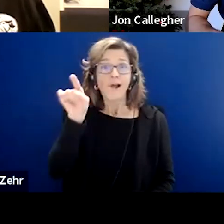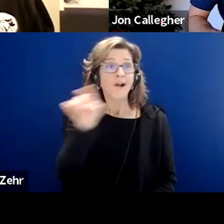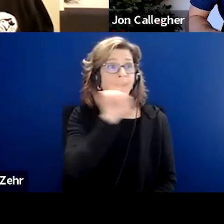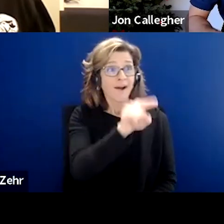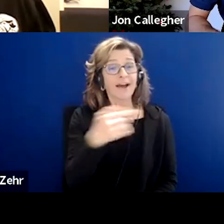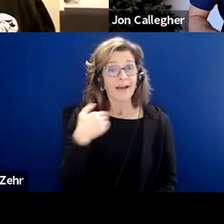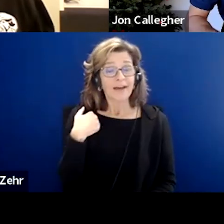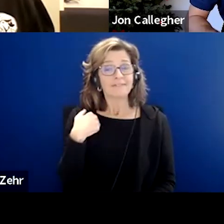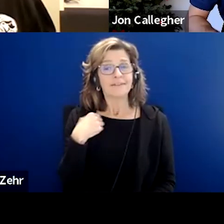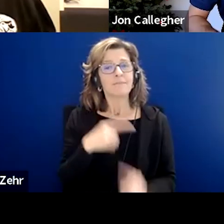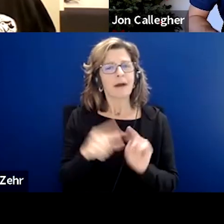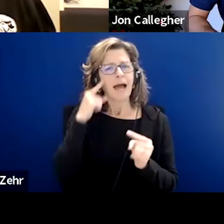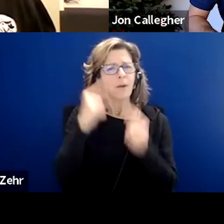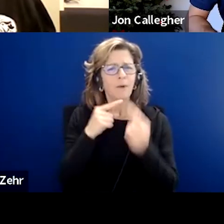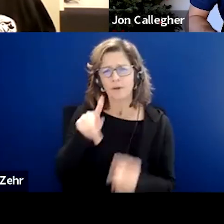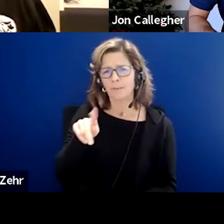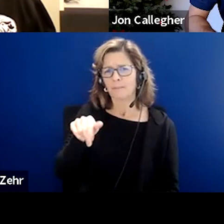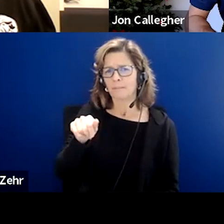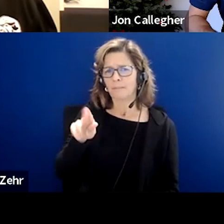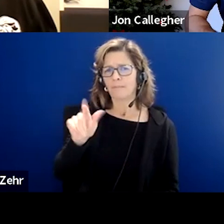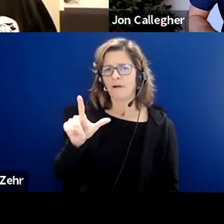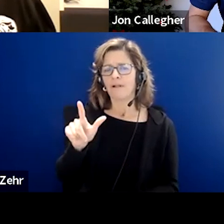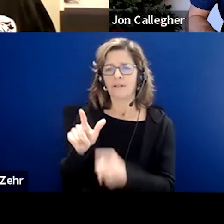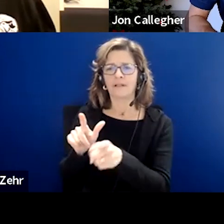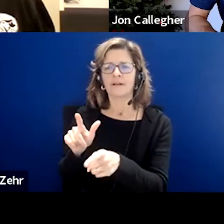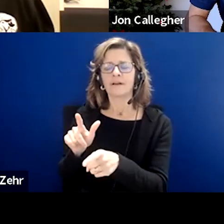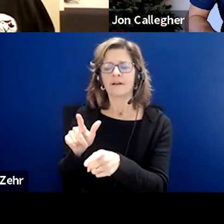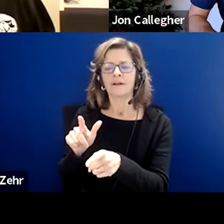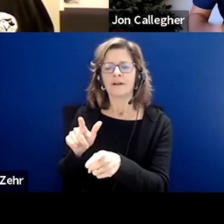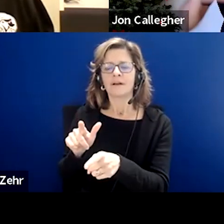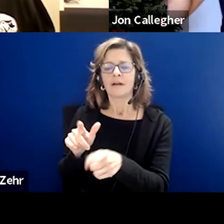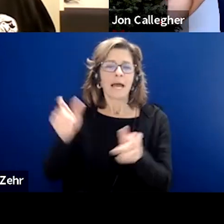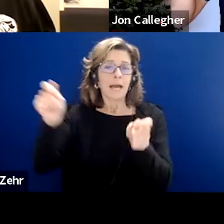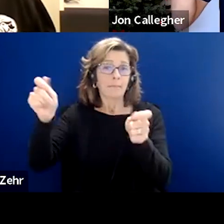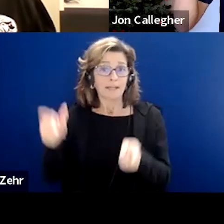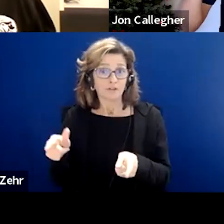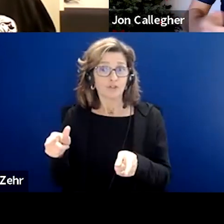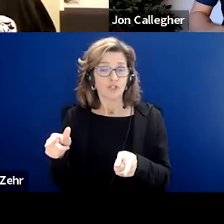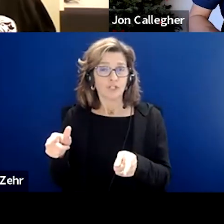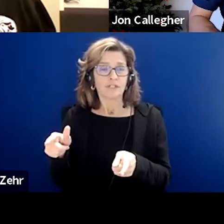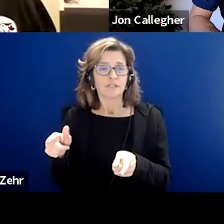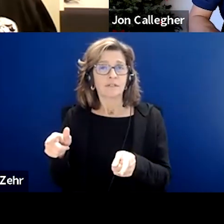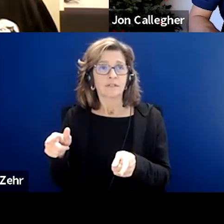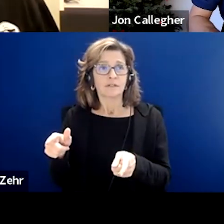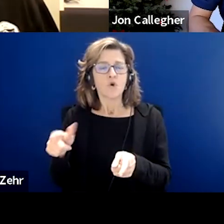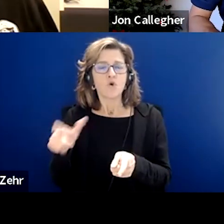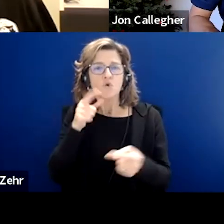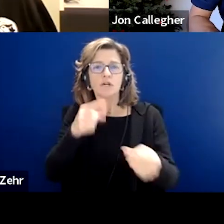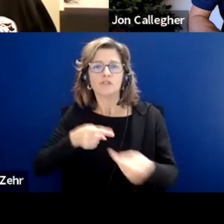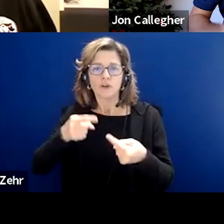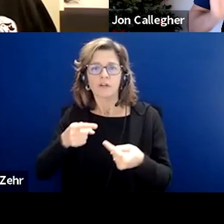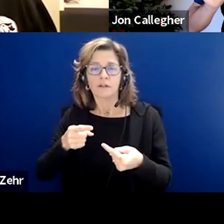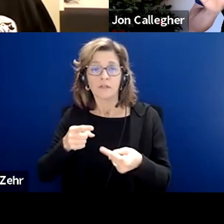Paul, that you can say about the difficulty among managers to actually put trust in employees